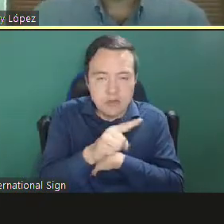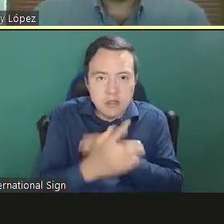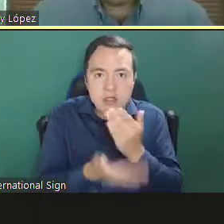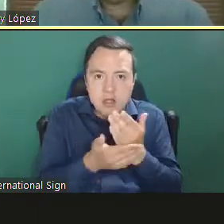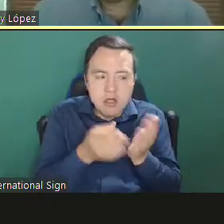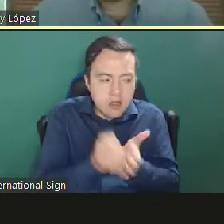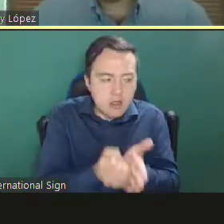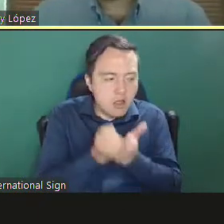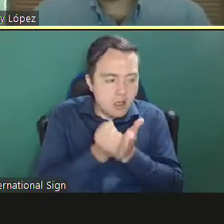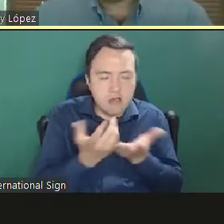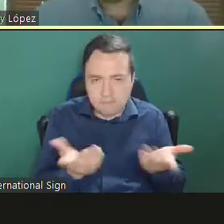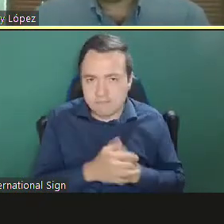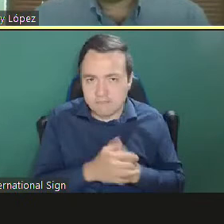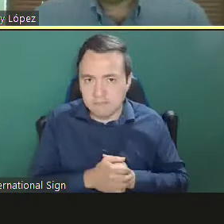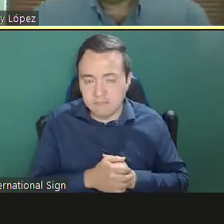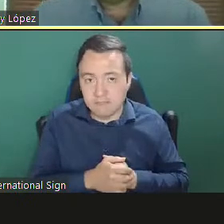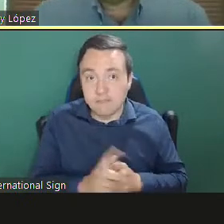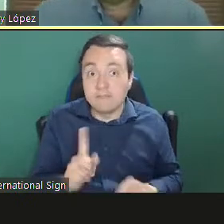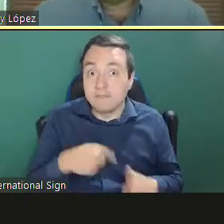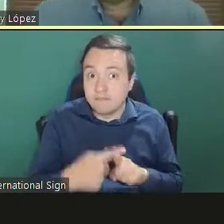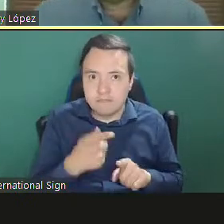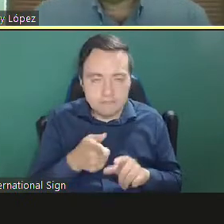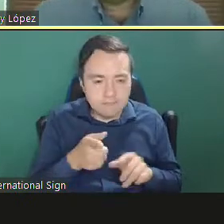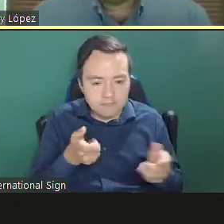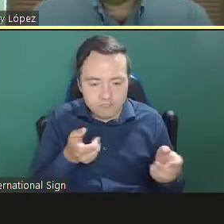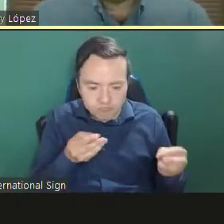prevention and control of